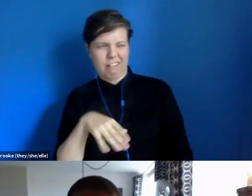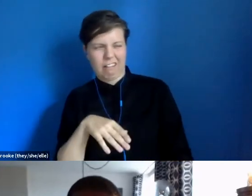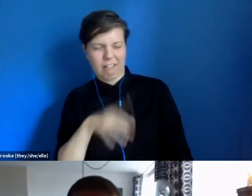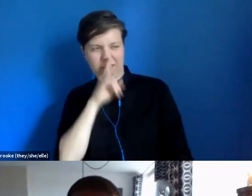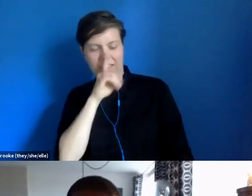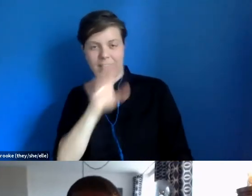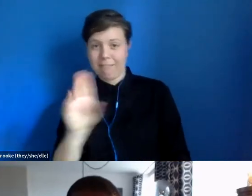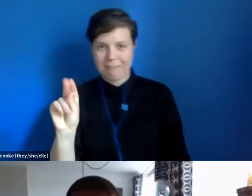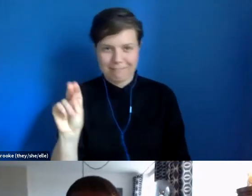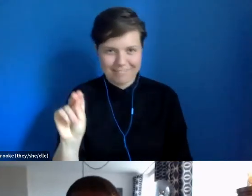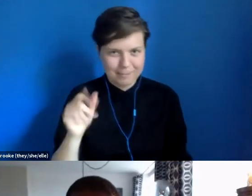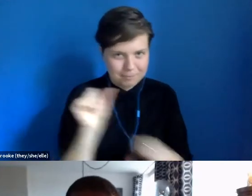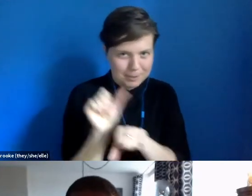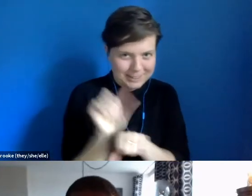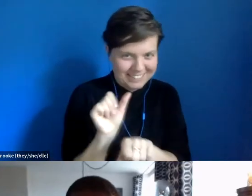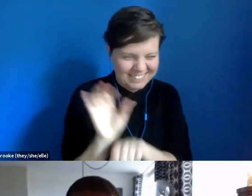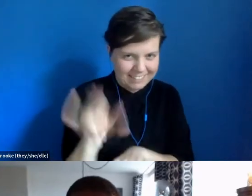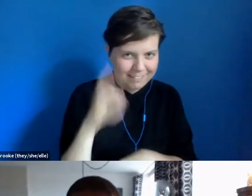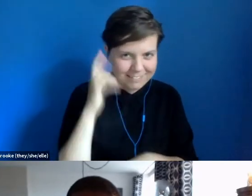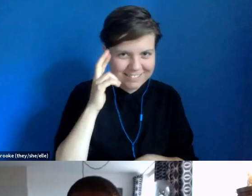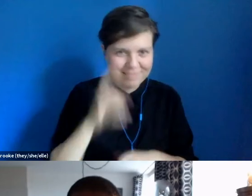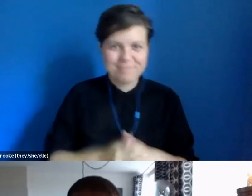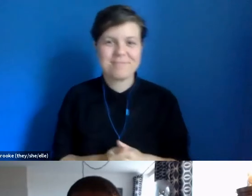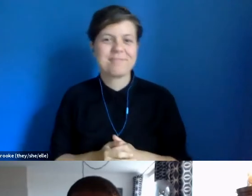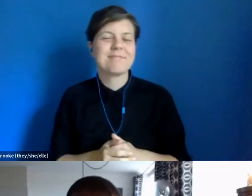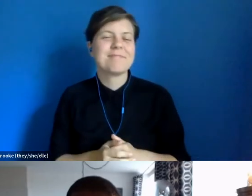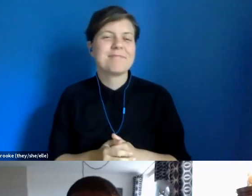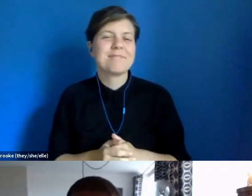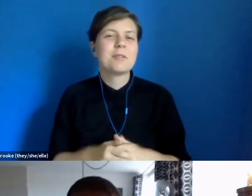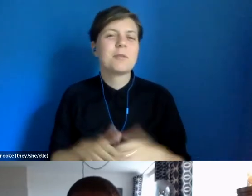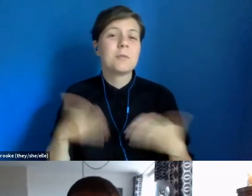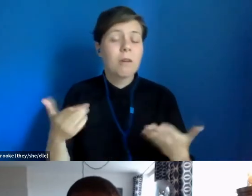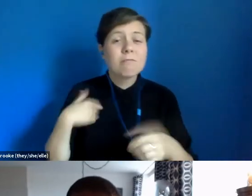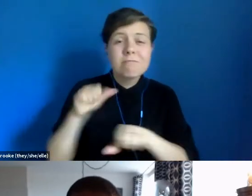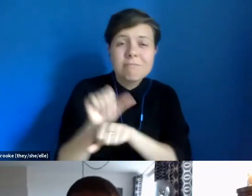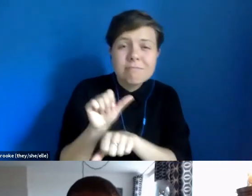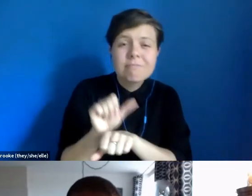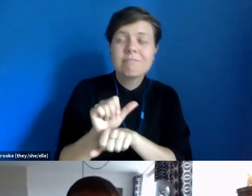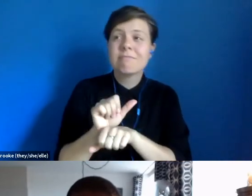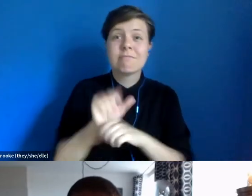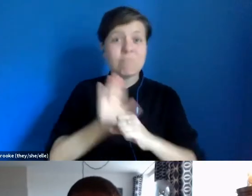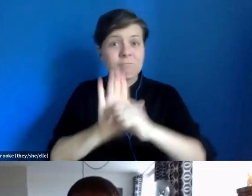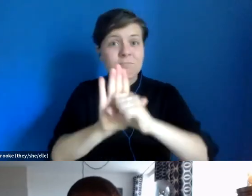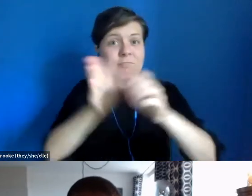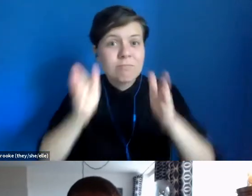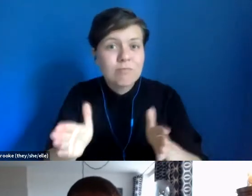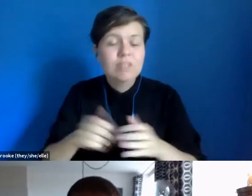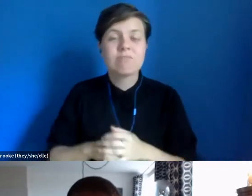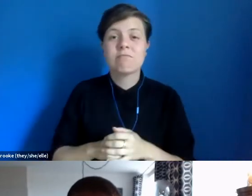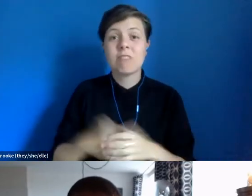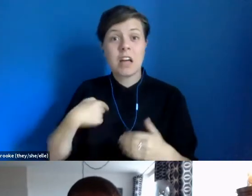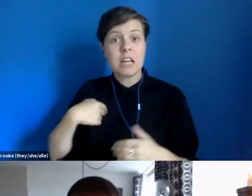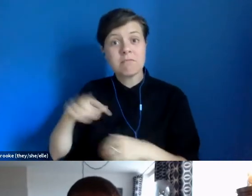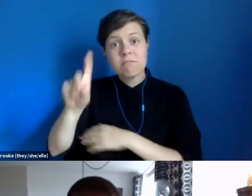I am a disability rights activist and a disabled artist. I've been in the music scene